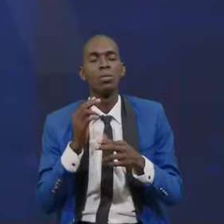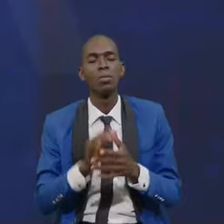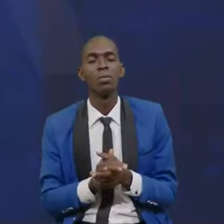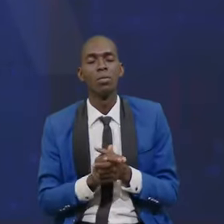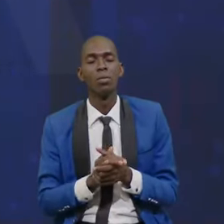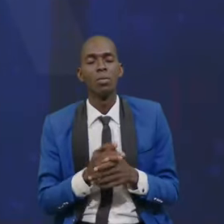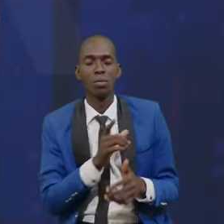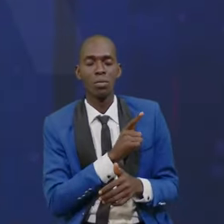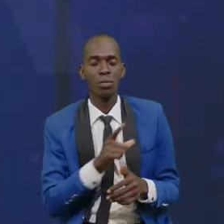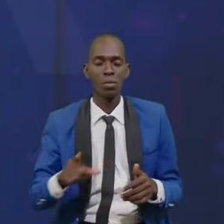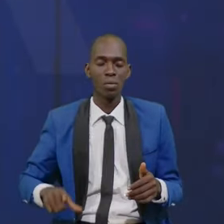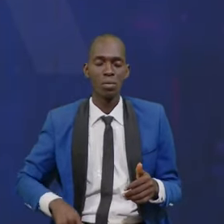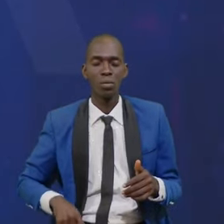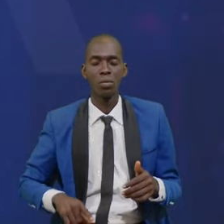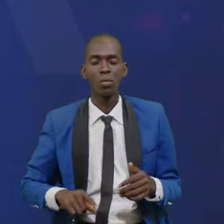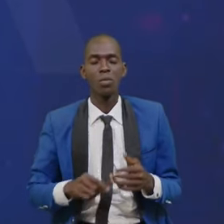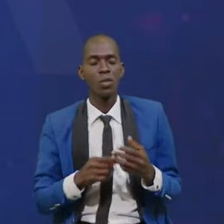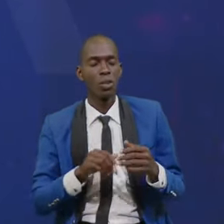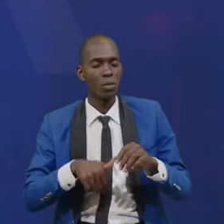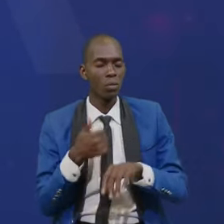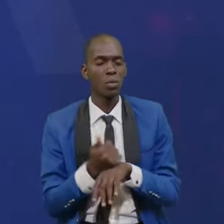Lord, confirmation here.